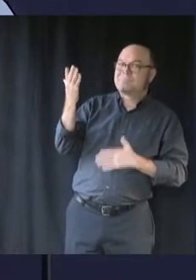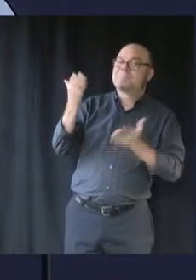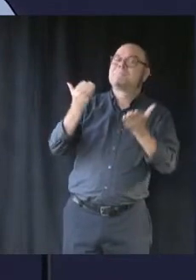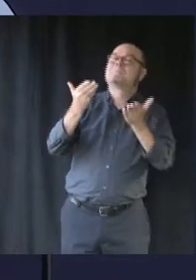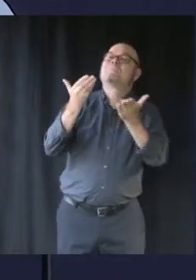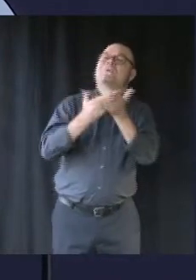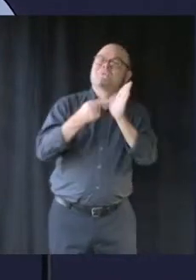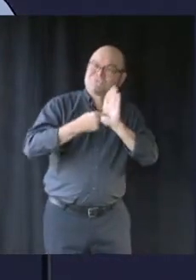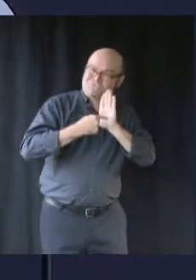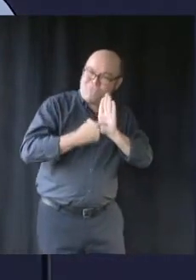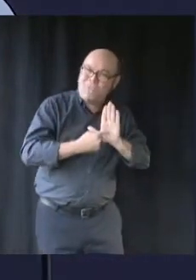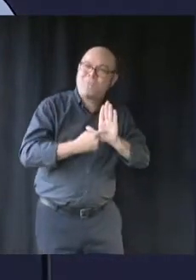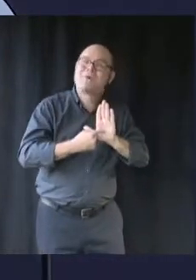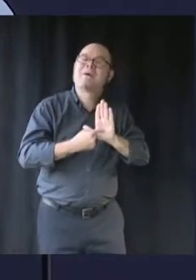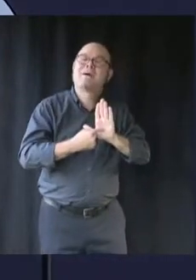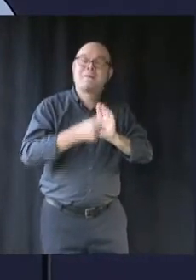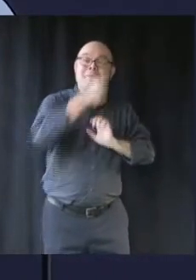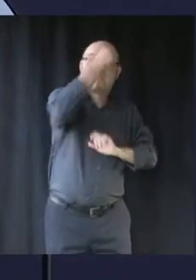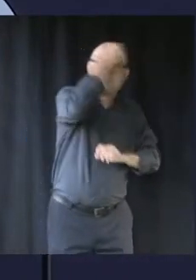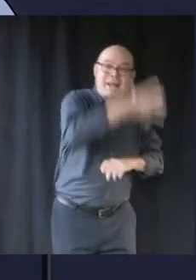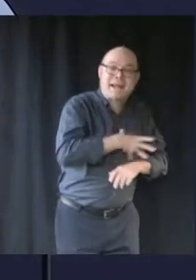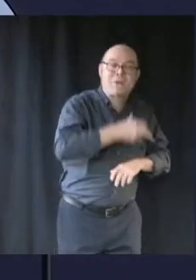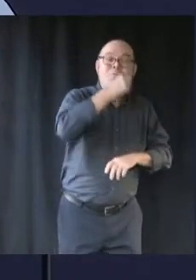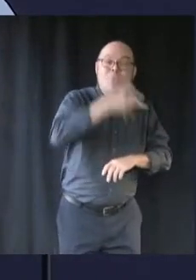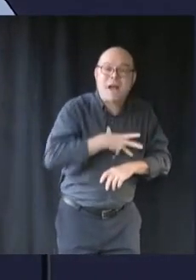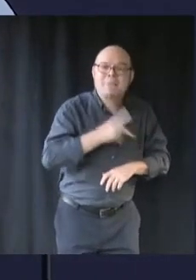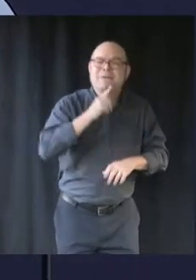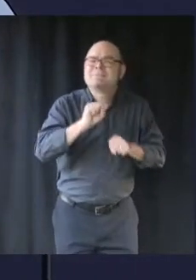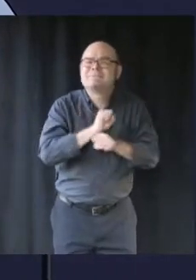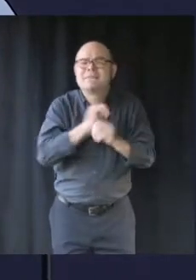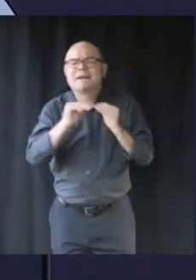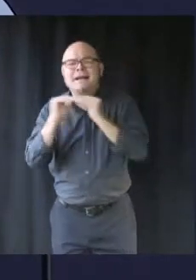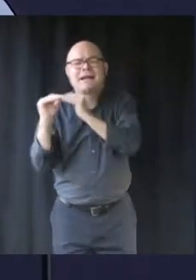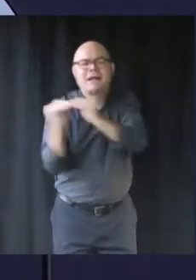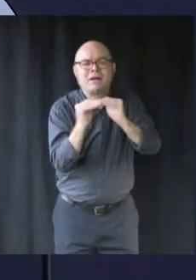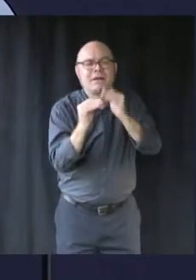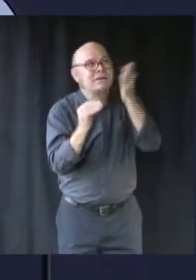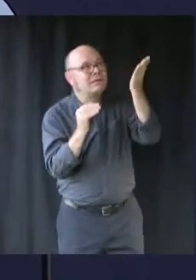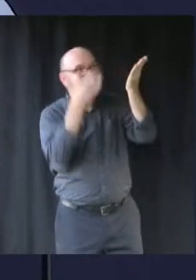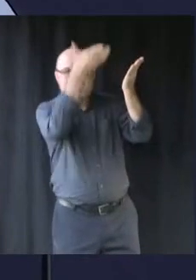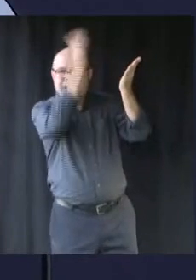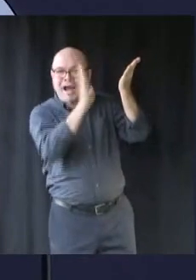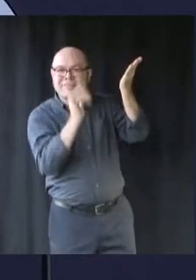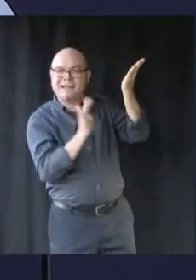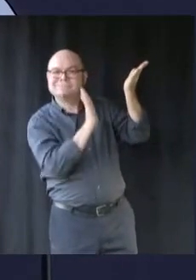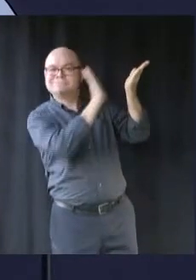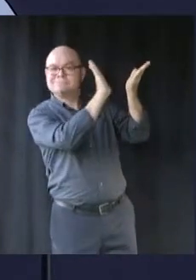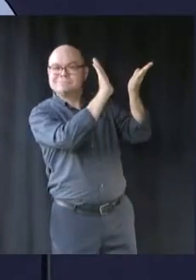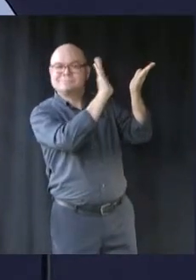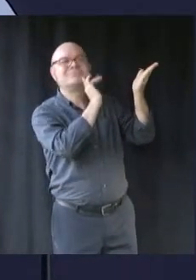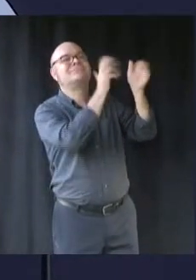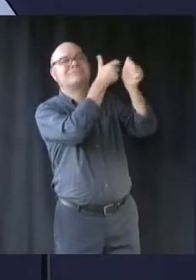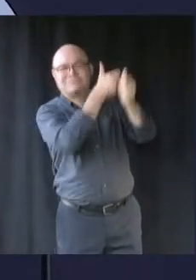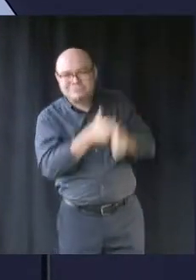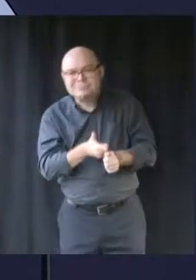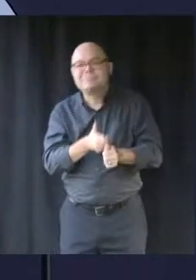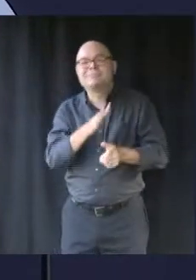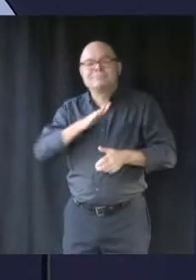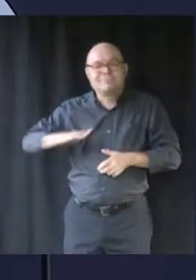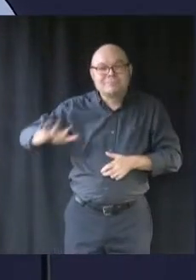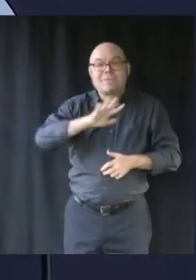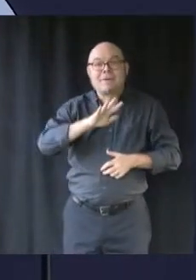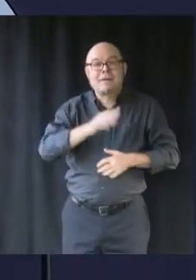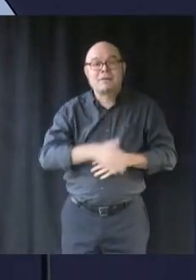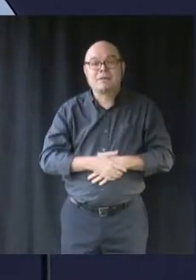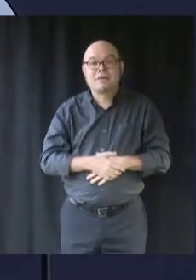and women are created equal, endowed by their Creator with certain inalienable rights, including life, liberty, and the pursuit